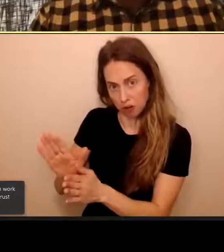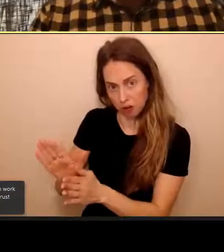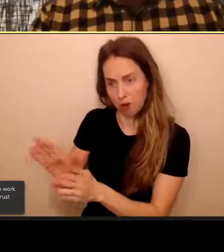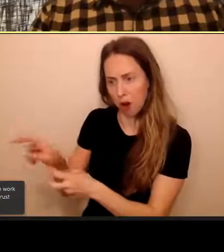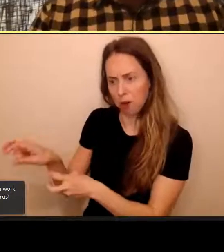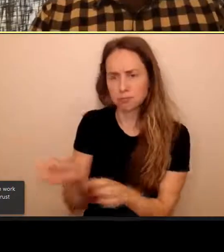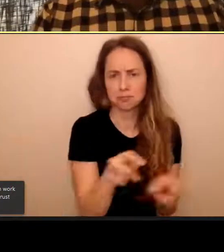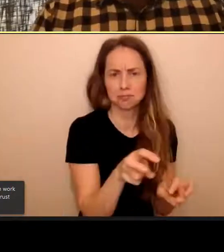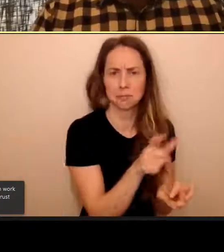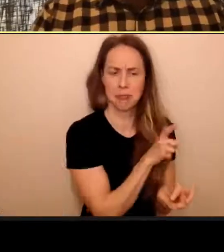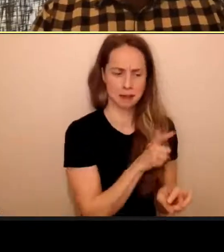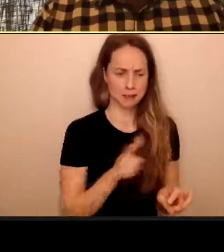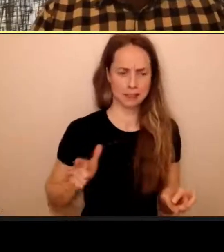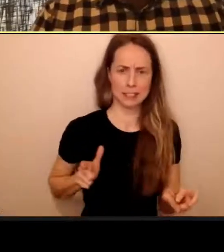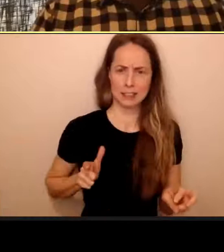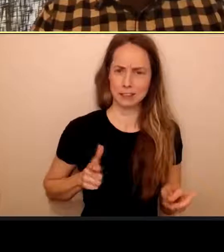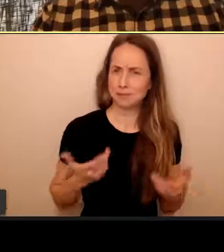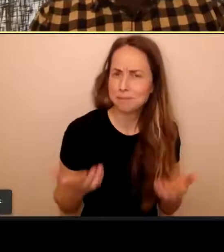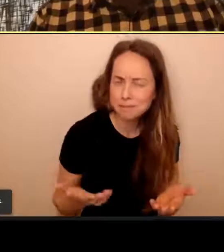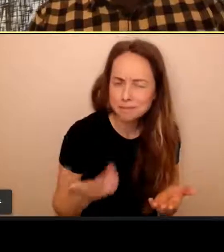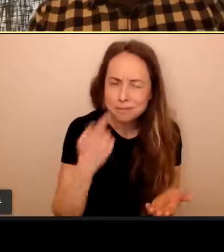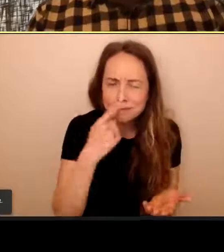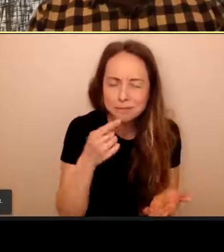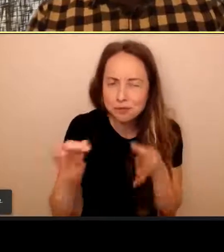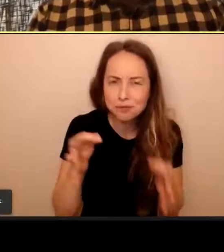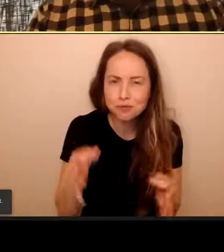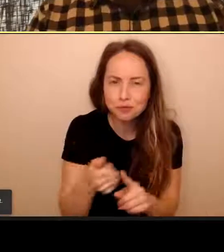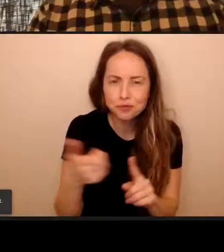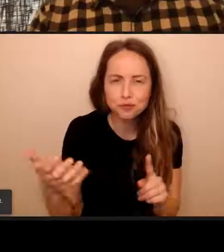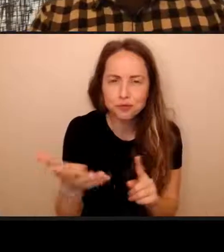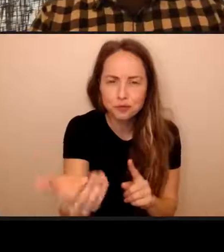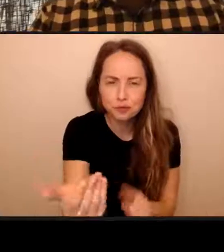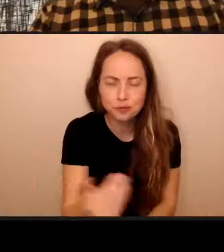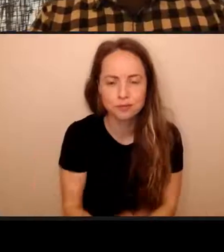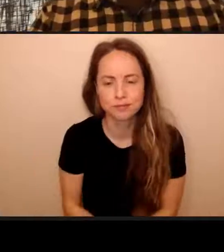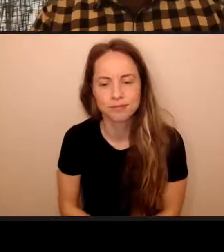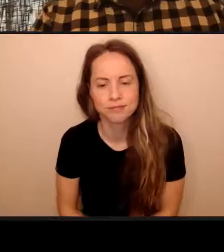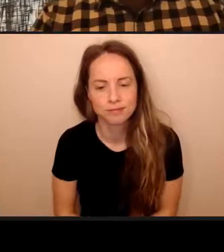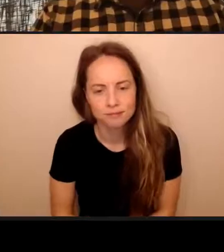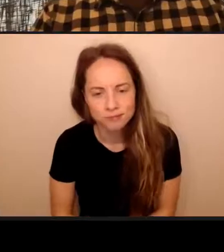legislation. Can you tell us a little bit about that? So,